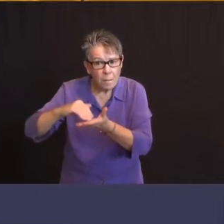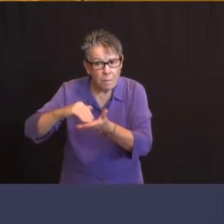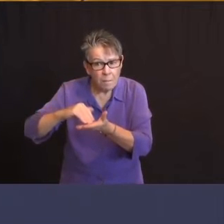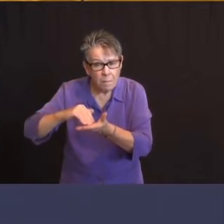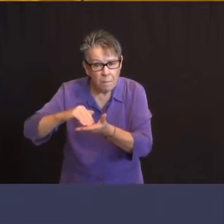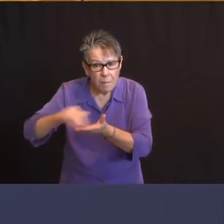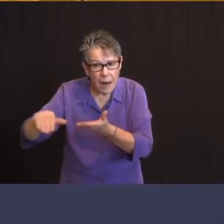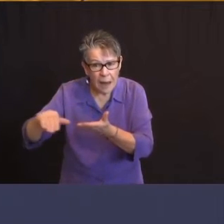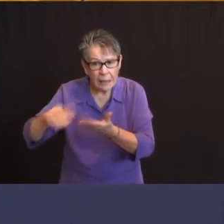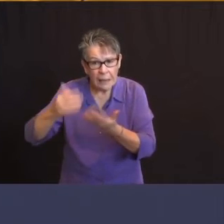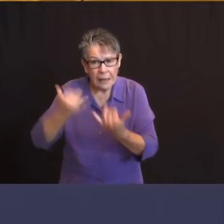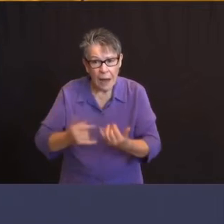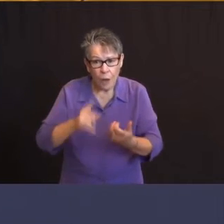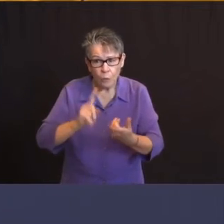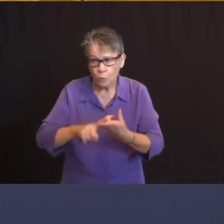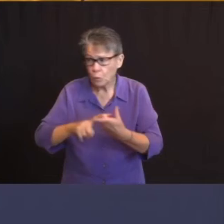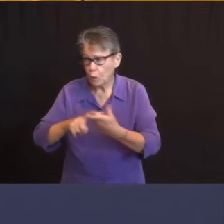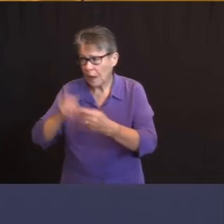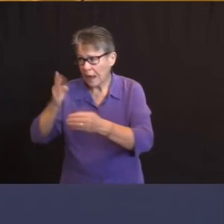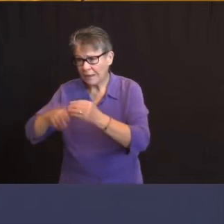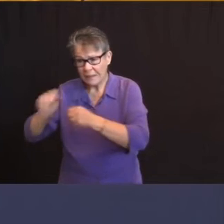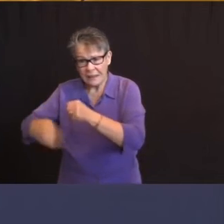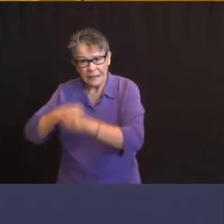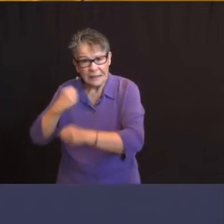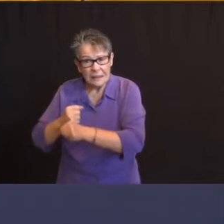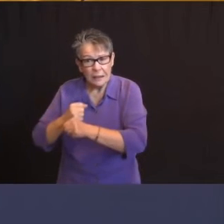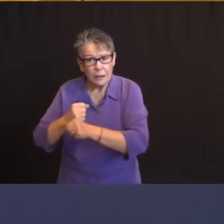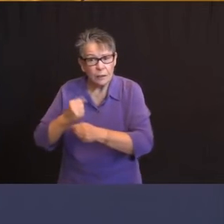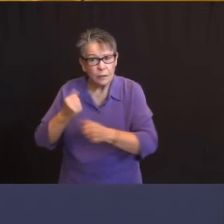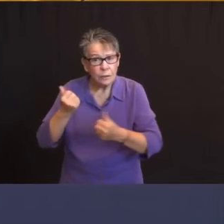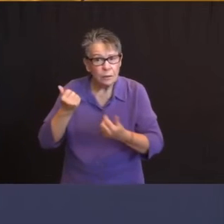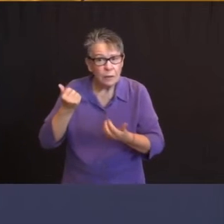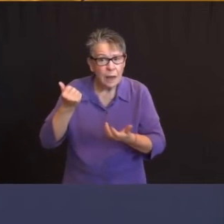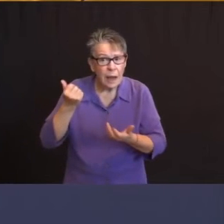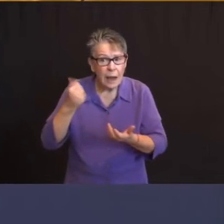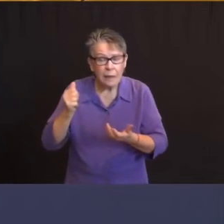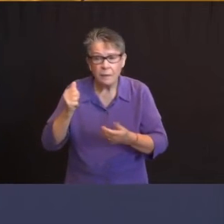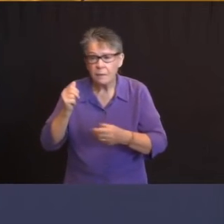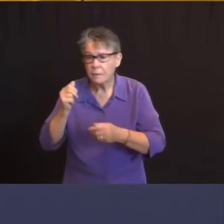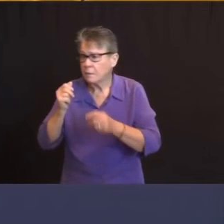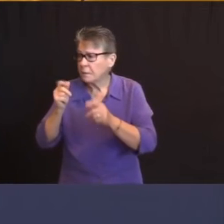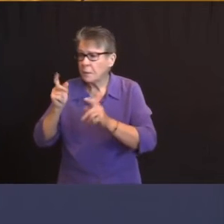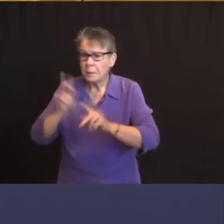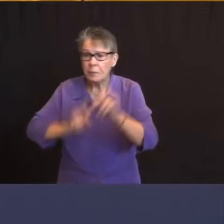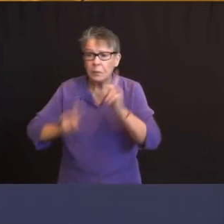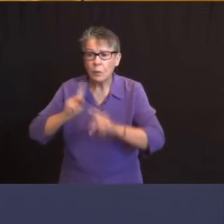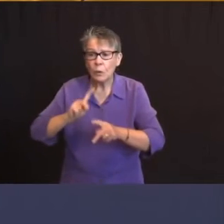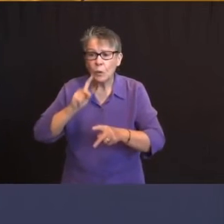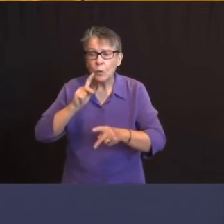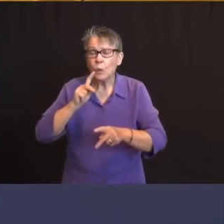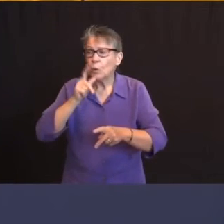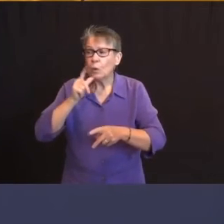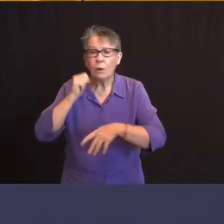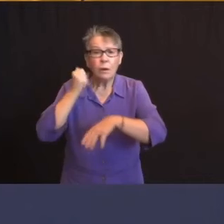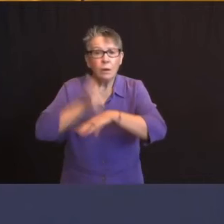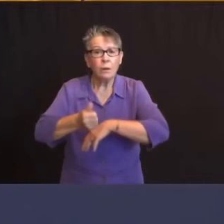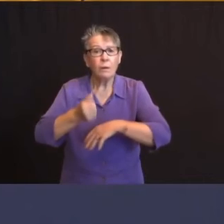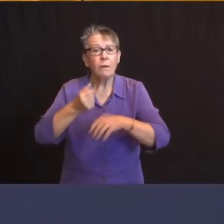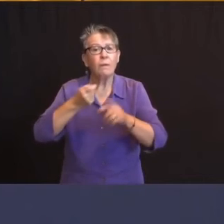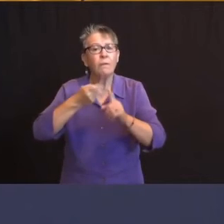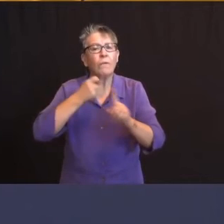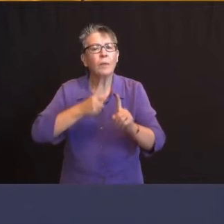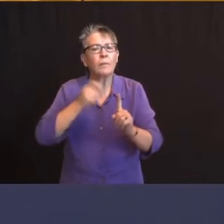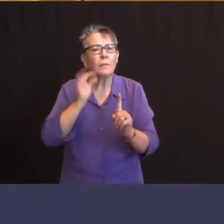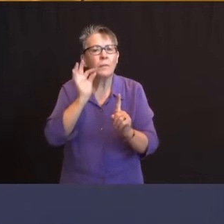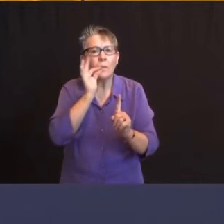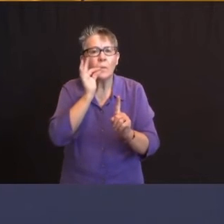those include ones for people convicted of low-level cannabis offenses? Separately, dozens of